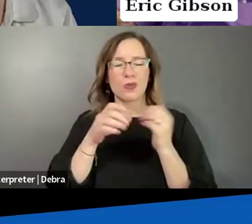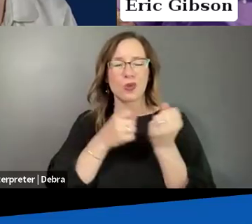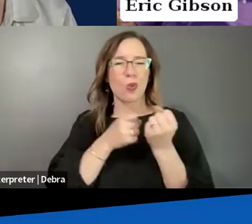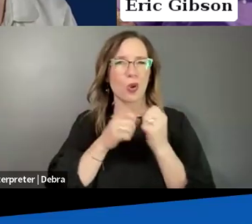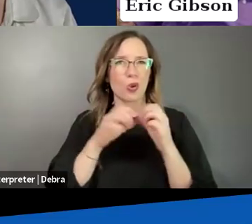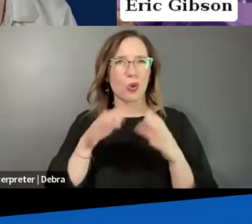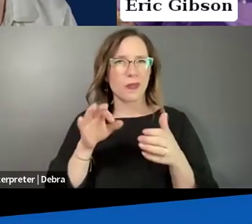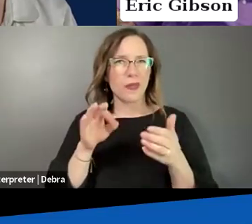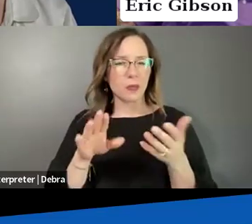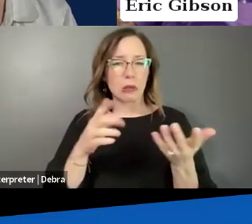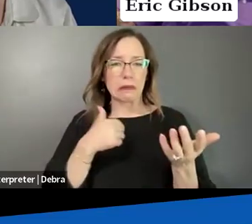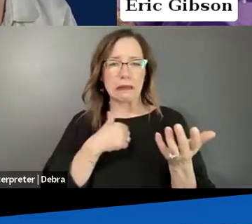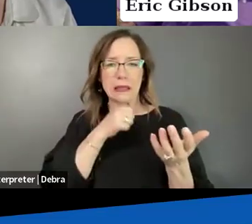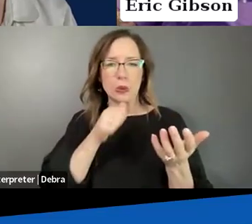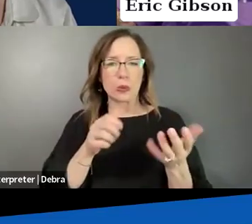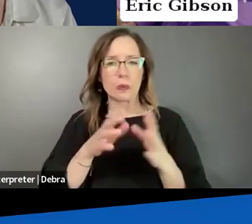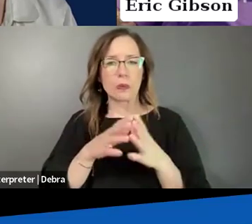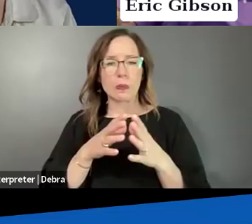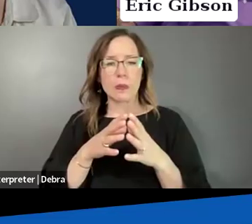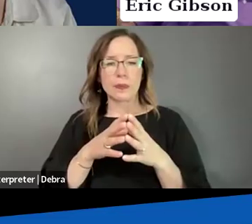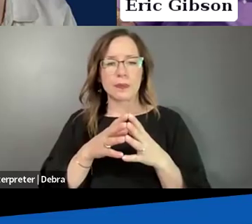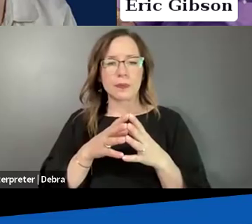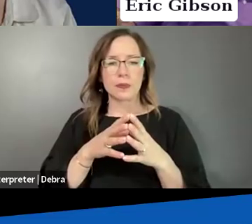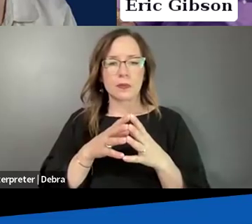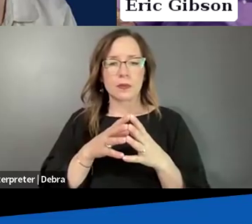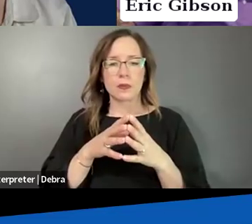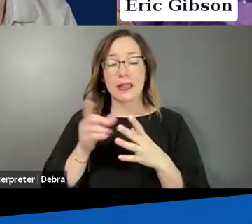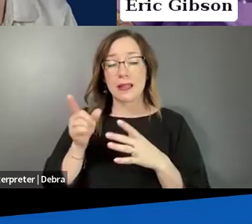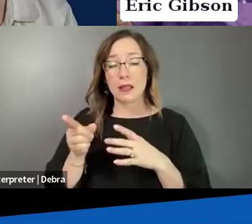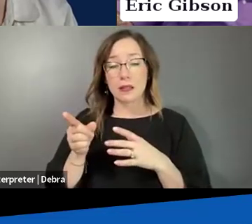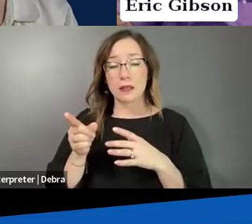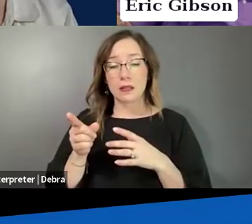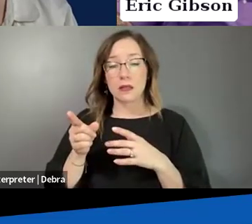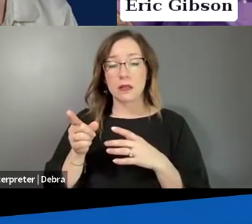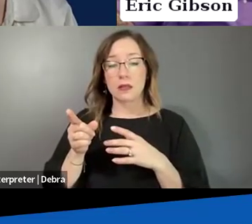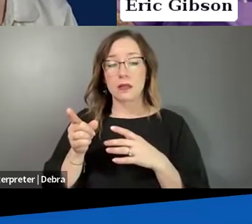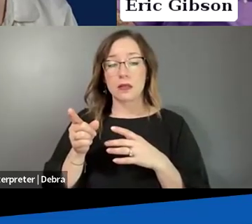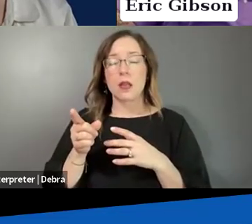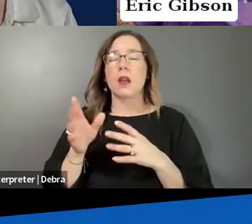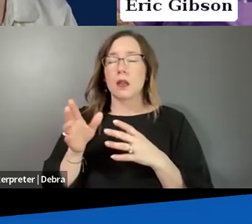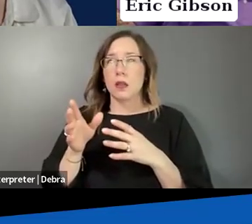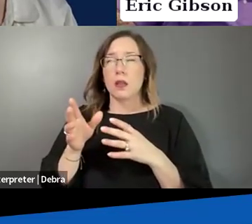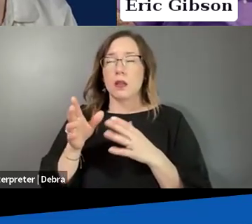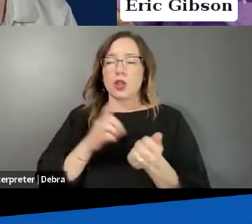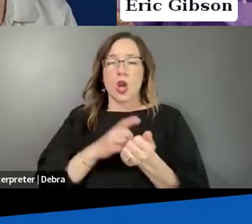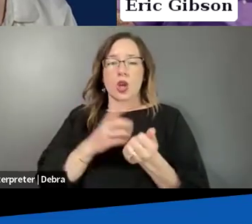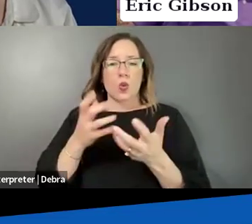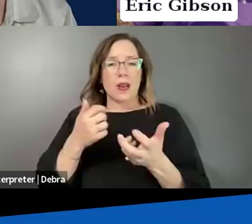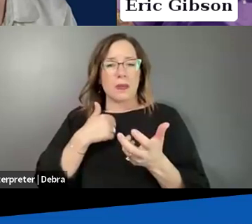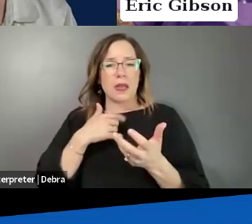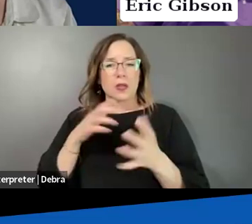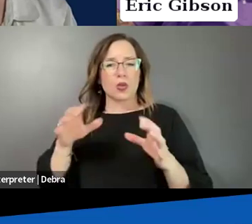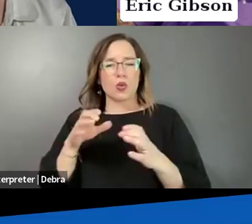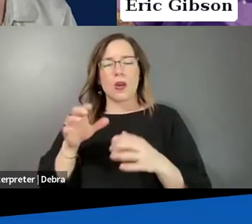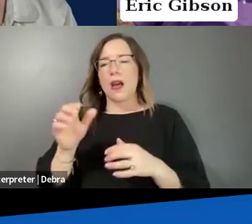stuff that much. But with this, I kind of wrote, I'm like, because this doctor wanted me to get an ablation.